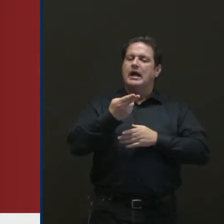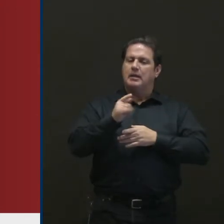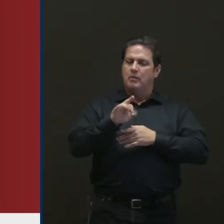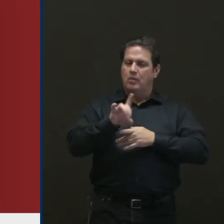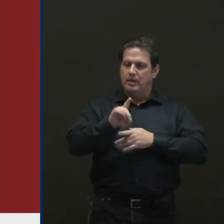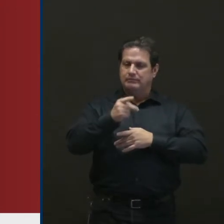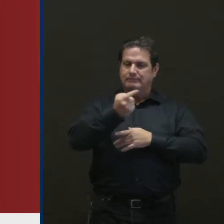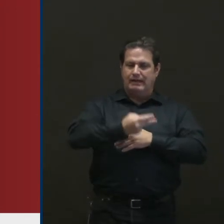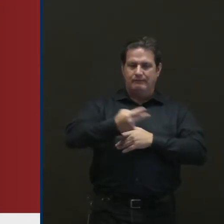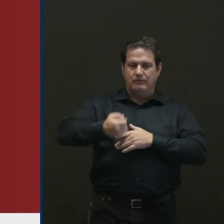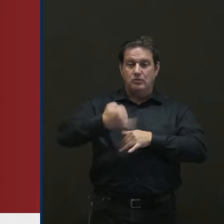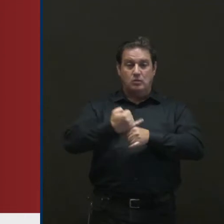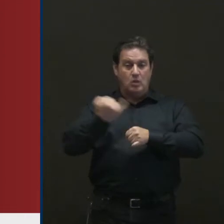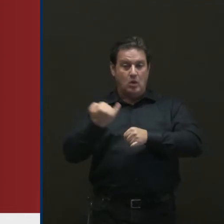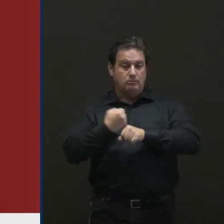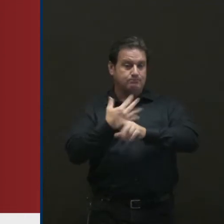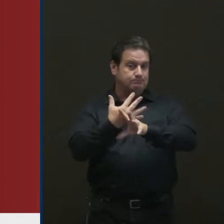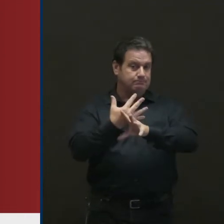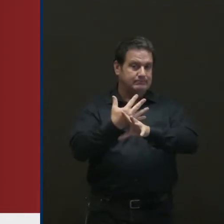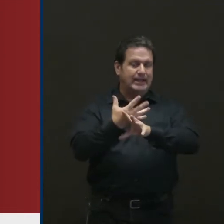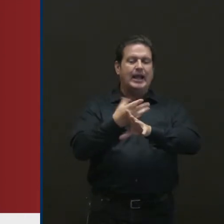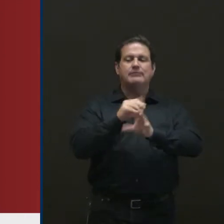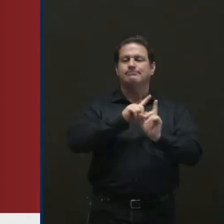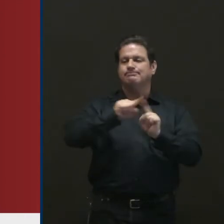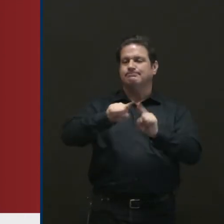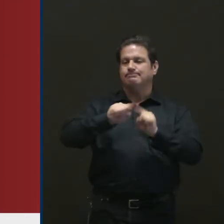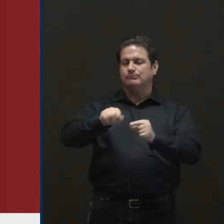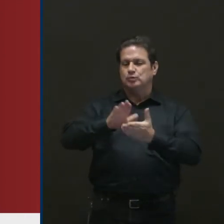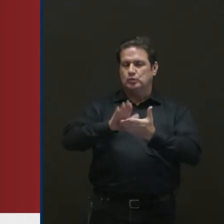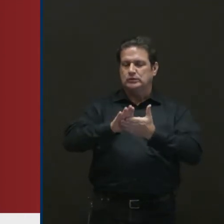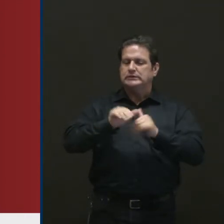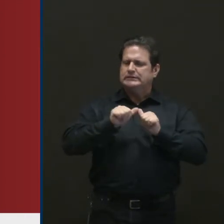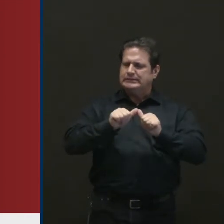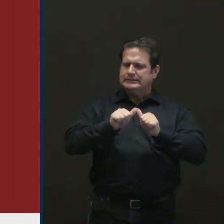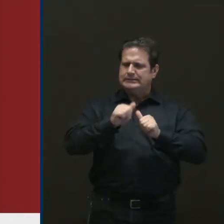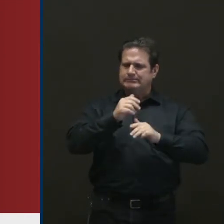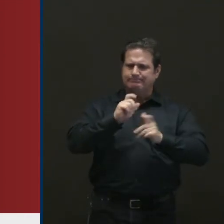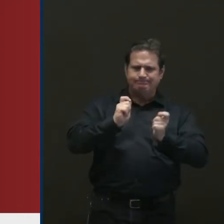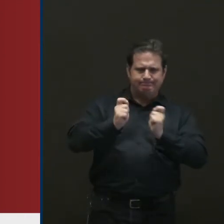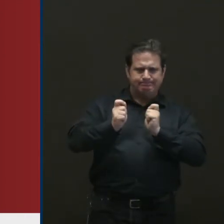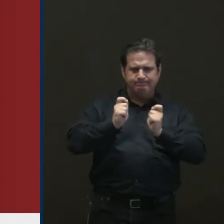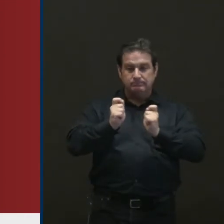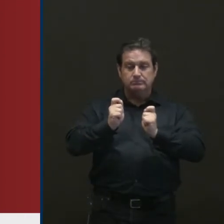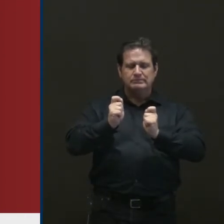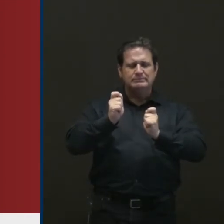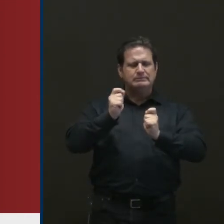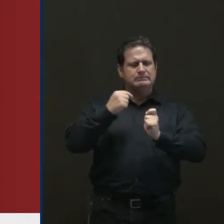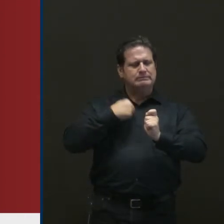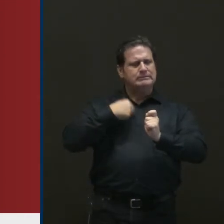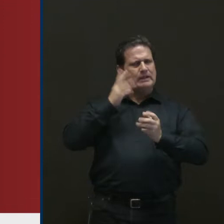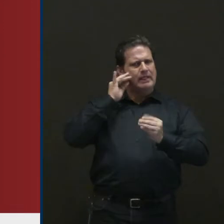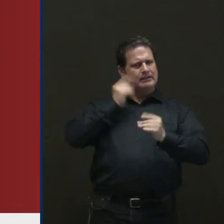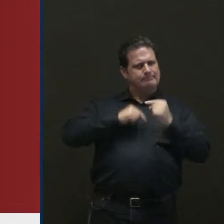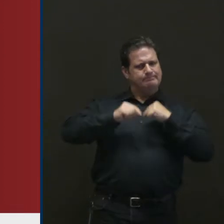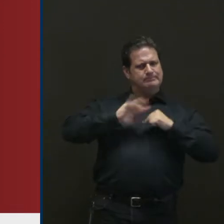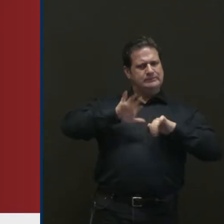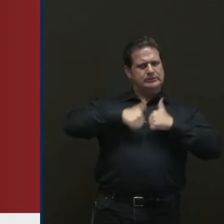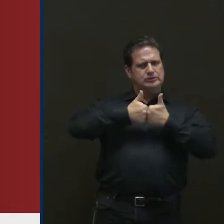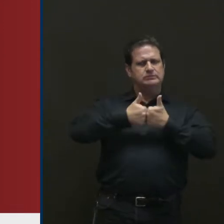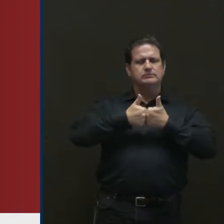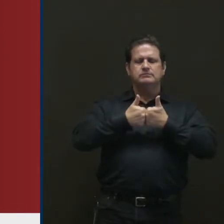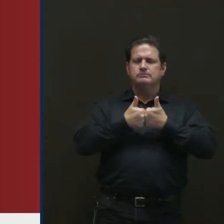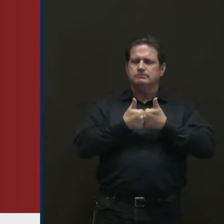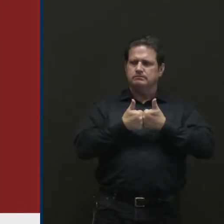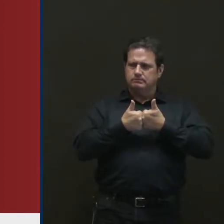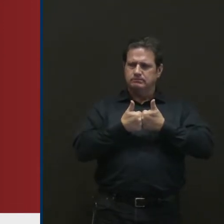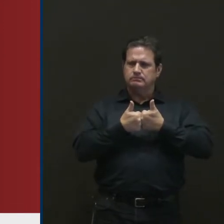with a mix of remote and in-person instruction. So we'll continue to work on that. And as I think about our challenges with respect